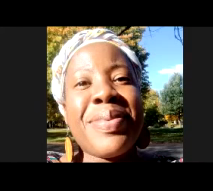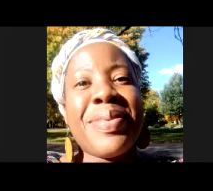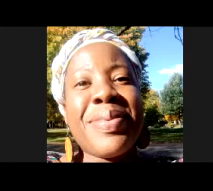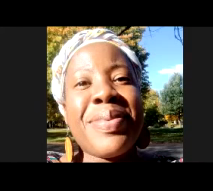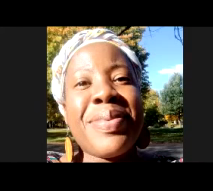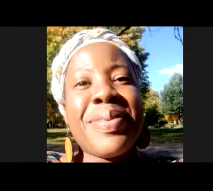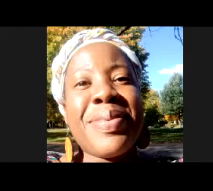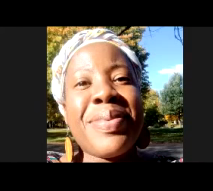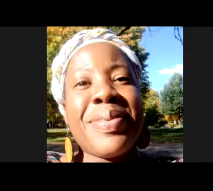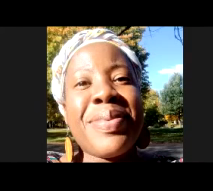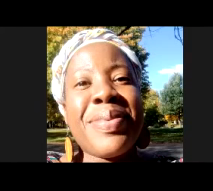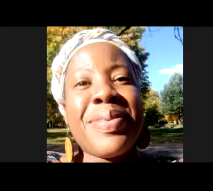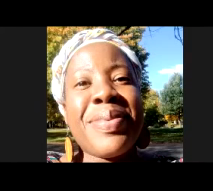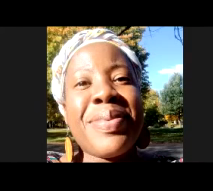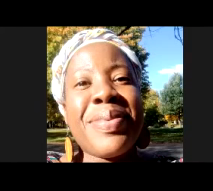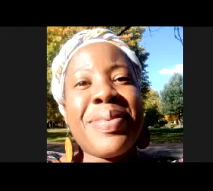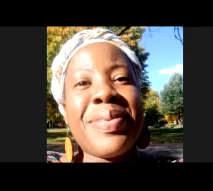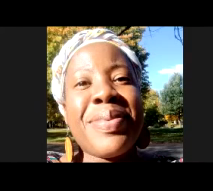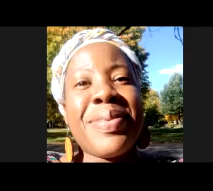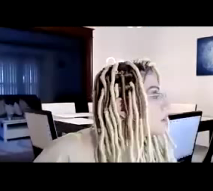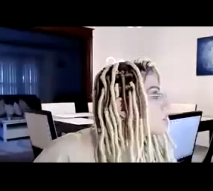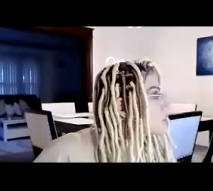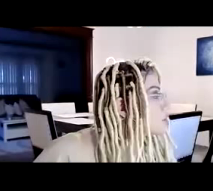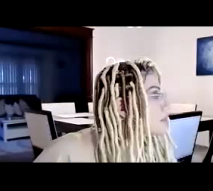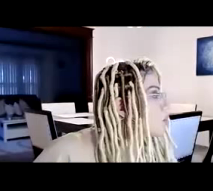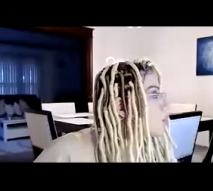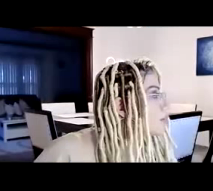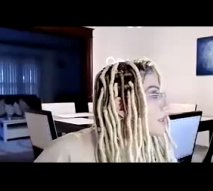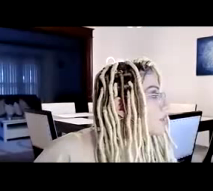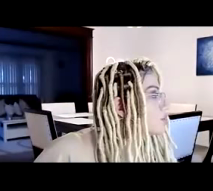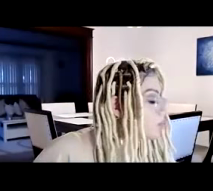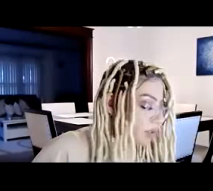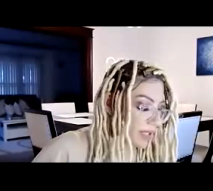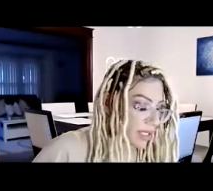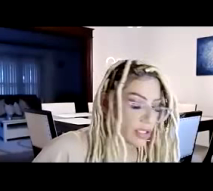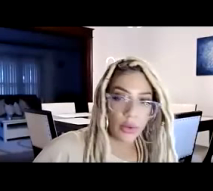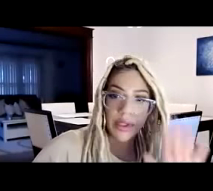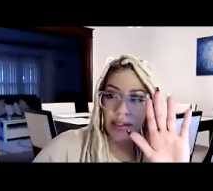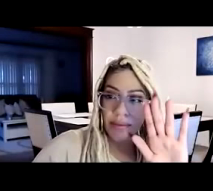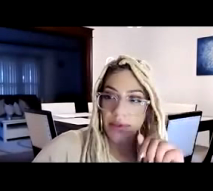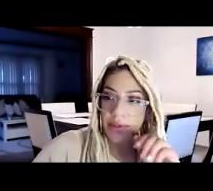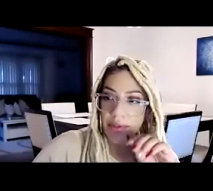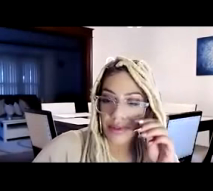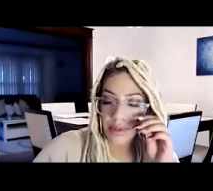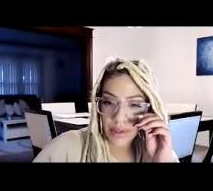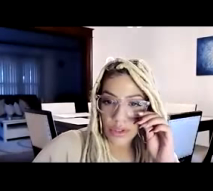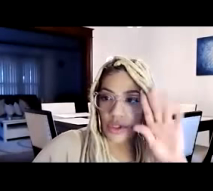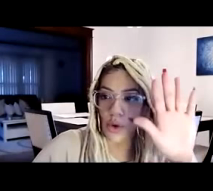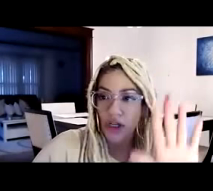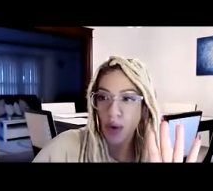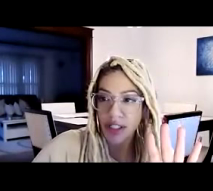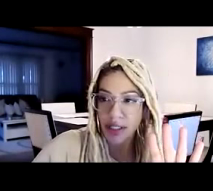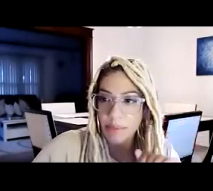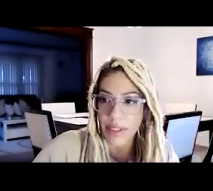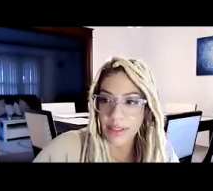Or each time it's a new survey? Yeah, it should just be a one page only. There's only